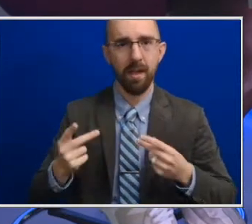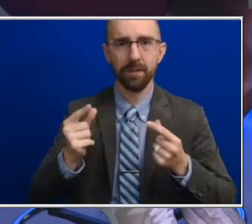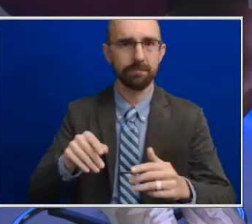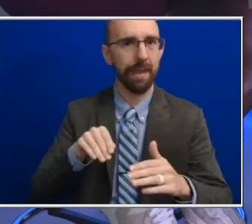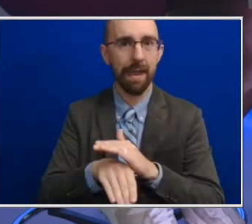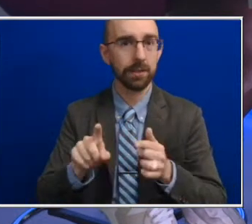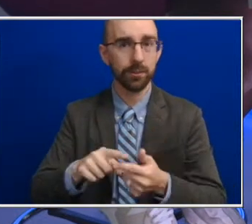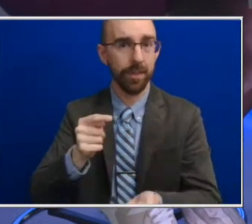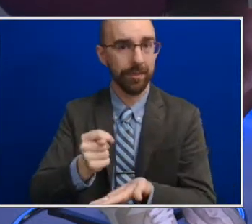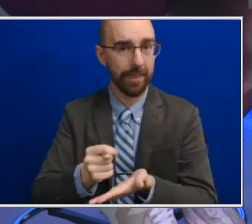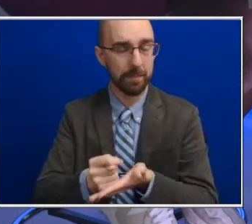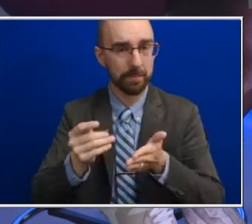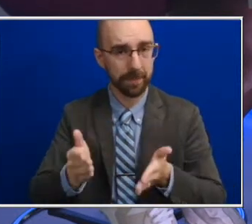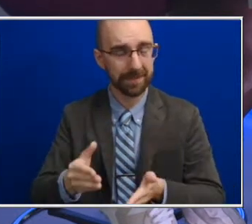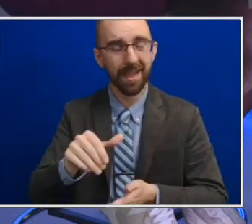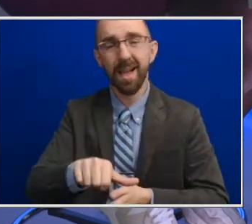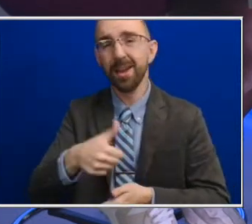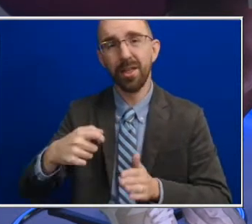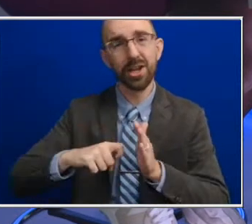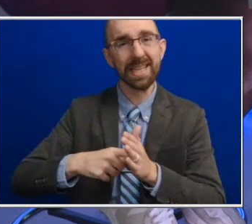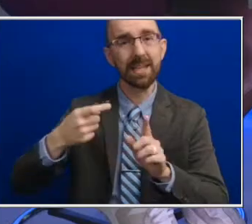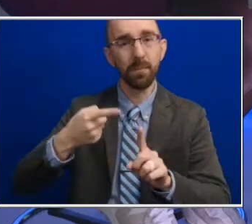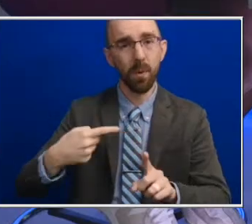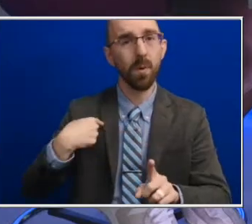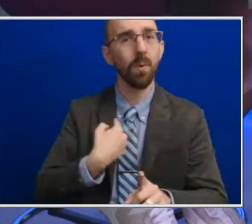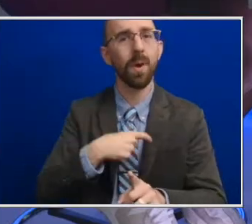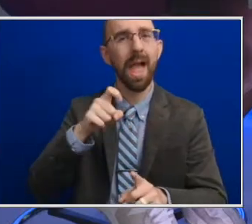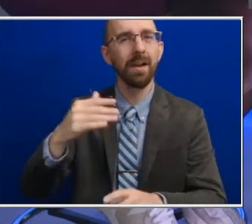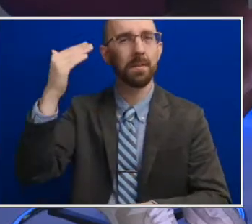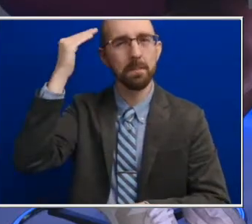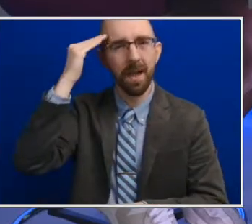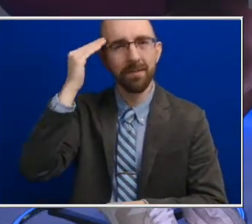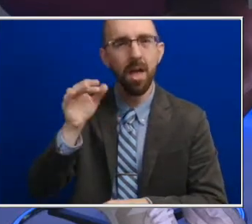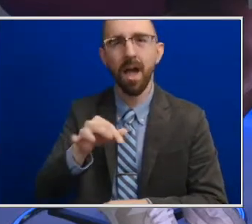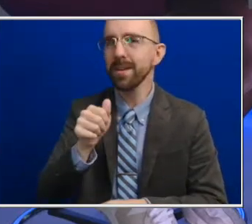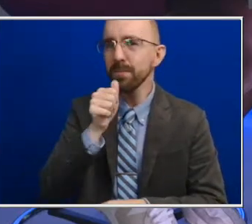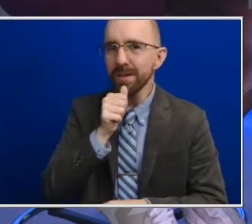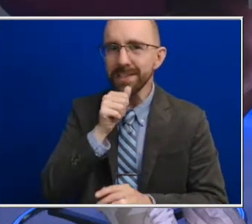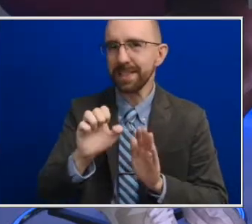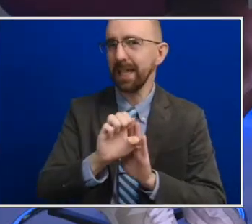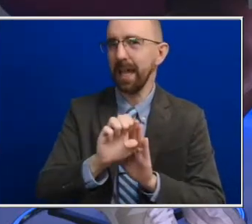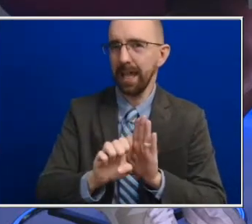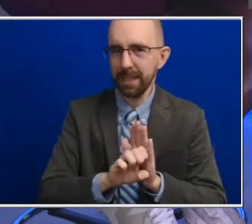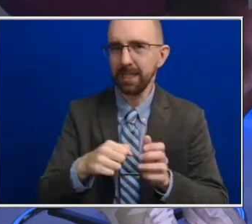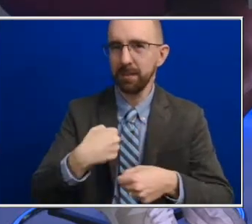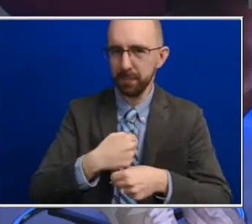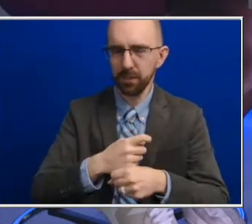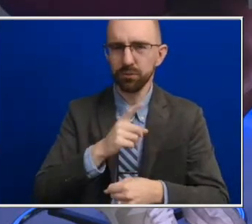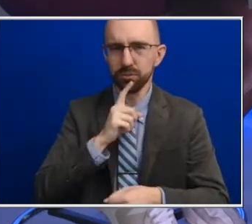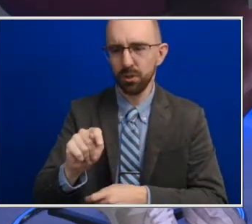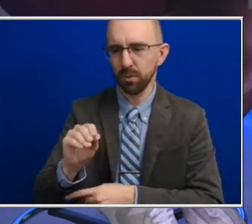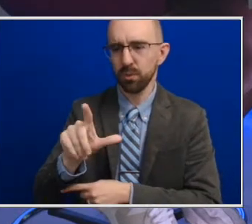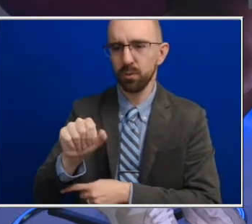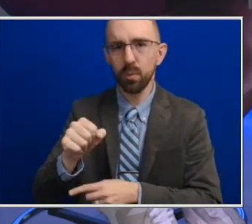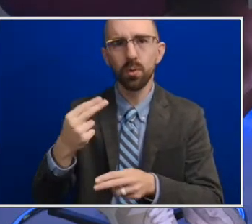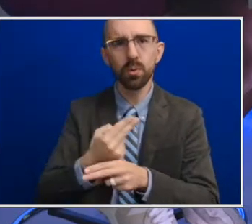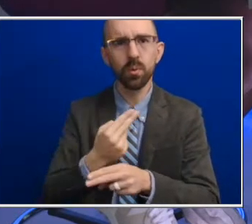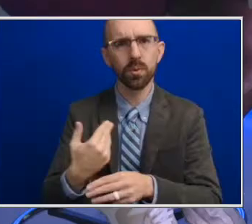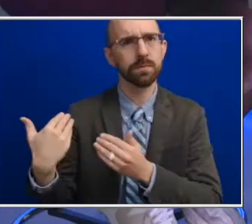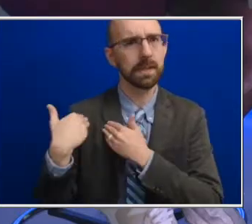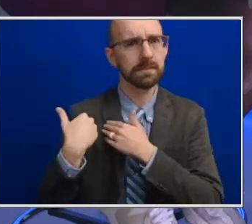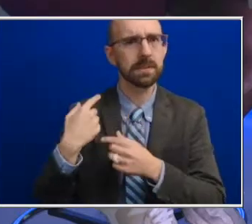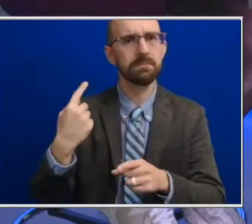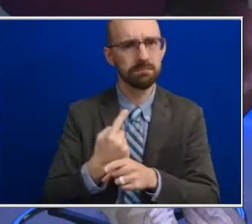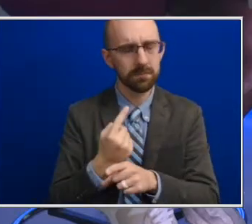therapist. And another key point is that we have to be mindful of privacy and ethics, making sure that these tools are used responsibly and with human